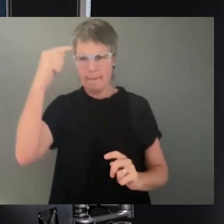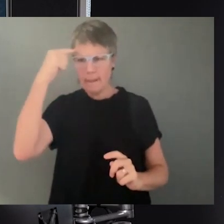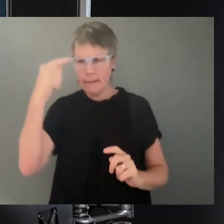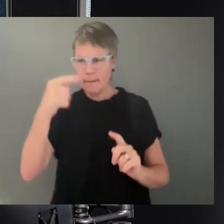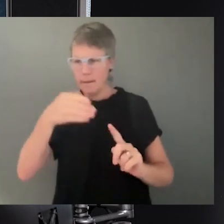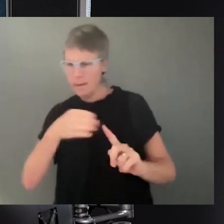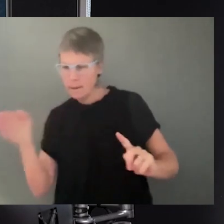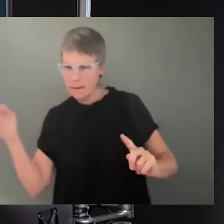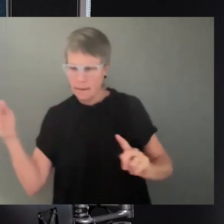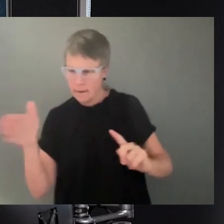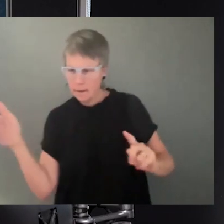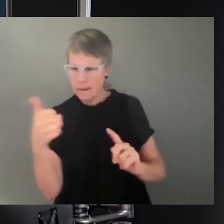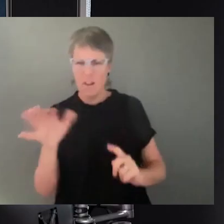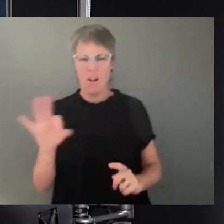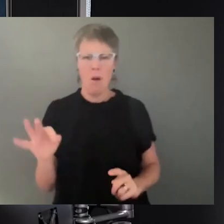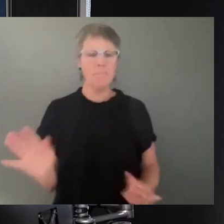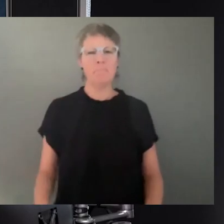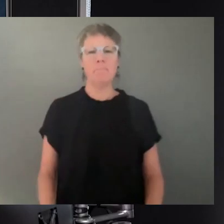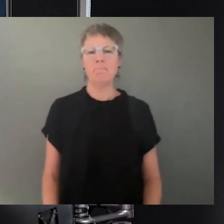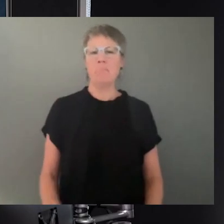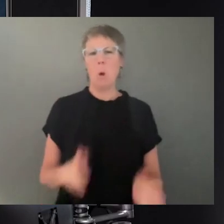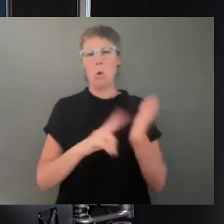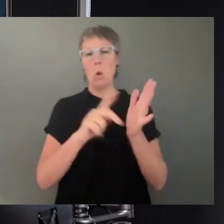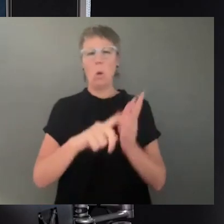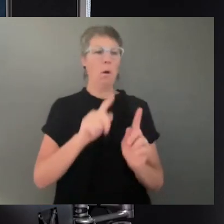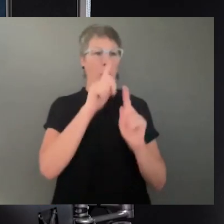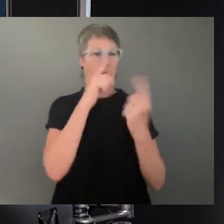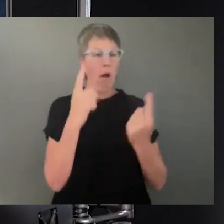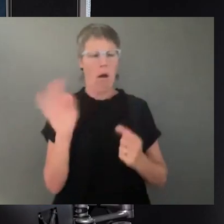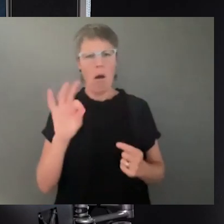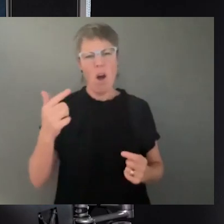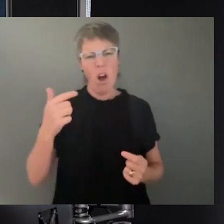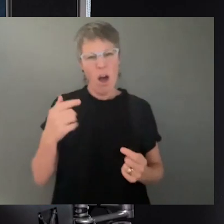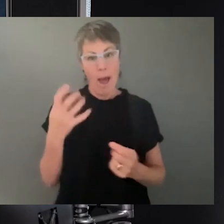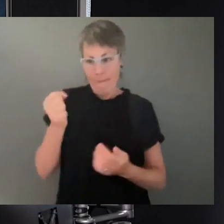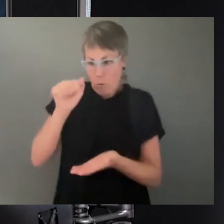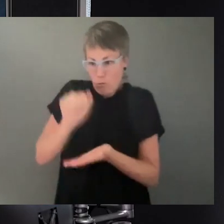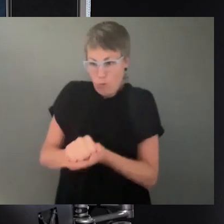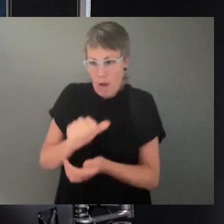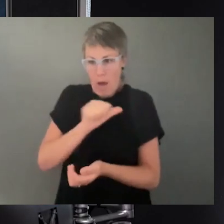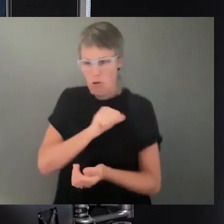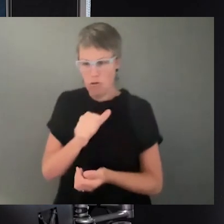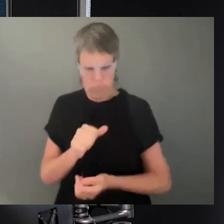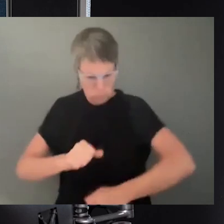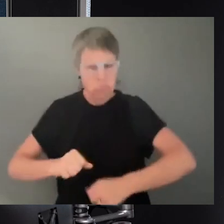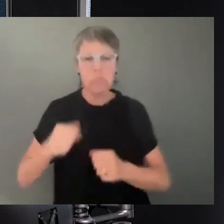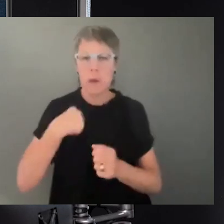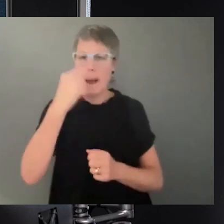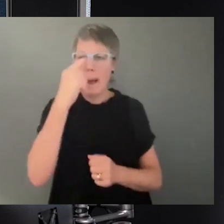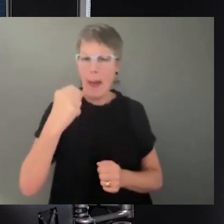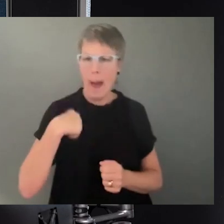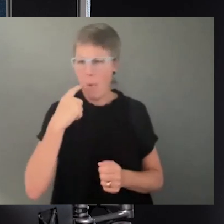the square and to thinking that doomsday about how something's going to work, but it is going to work. And, we just have to